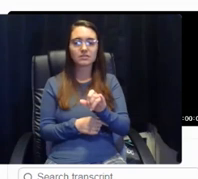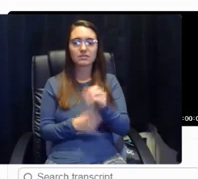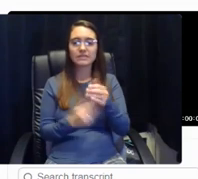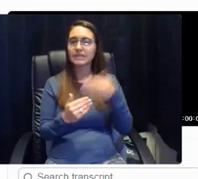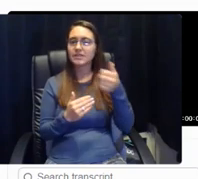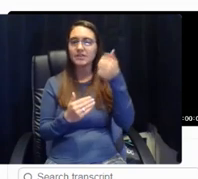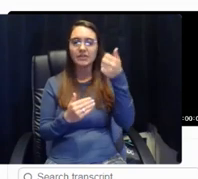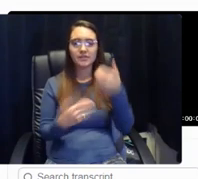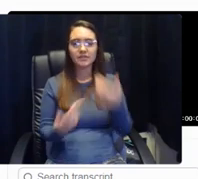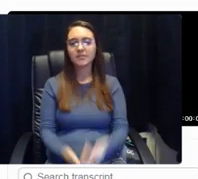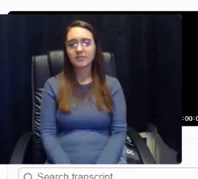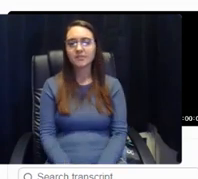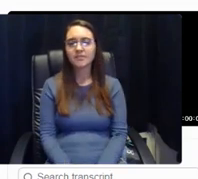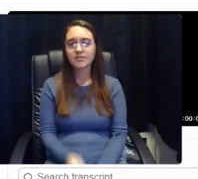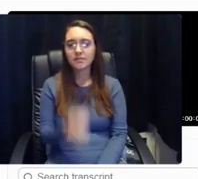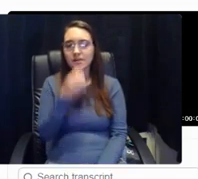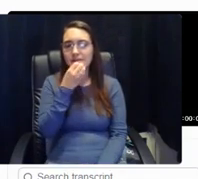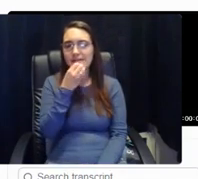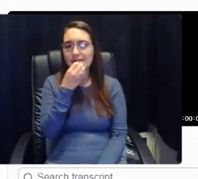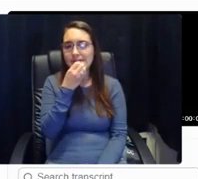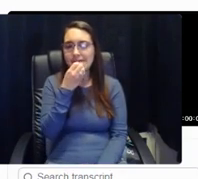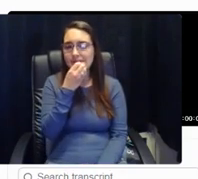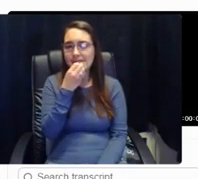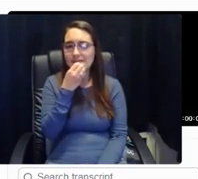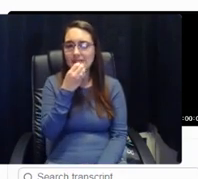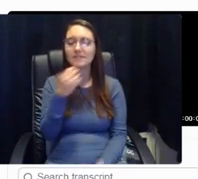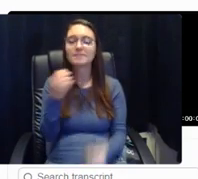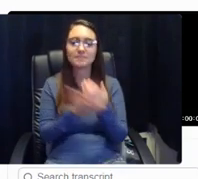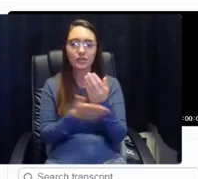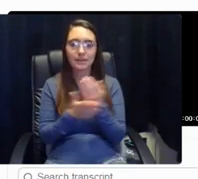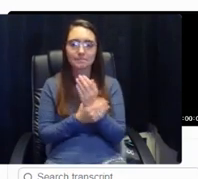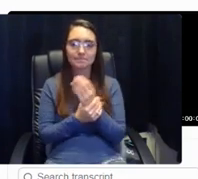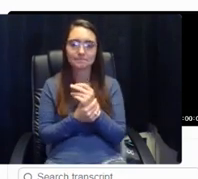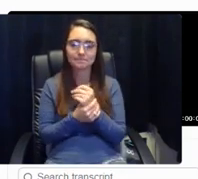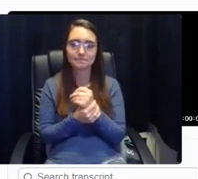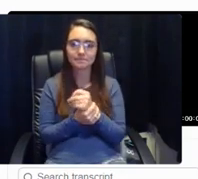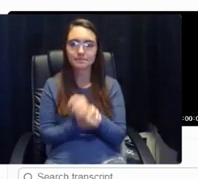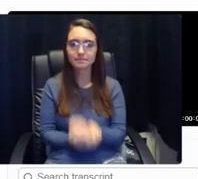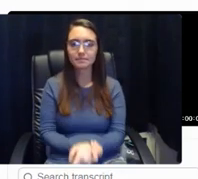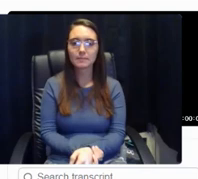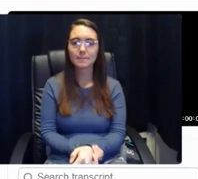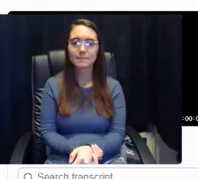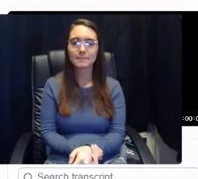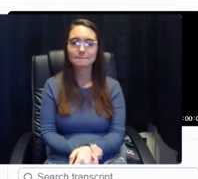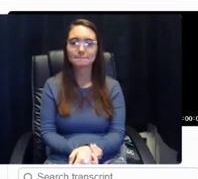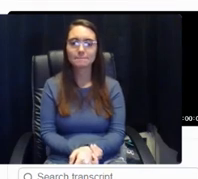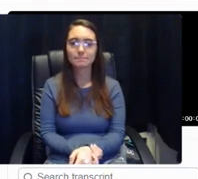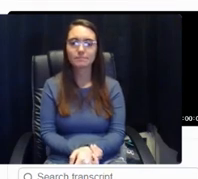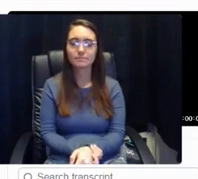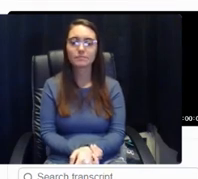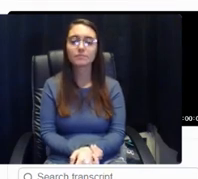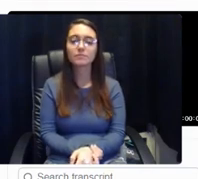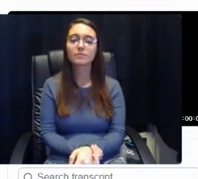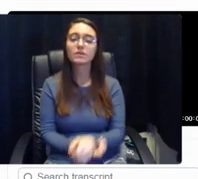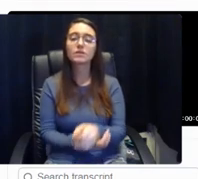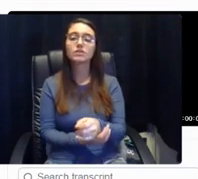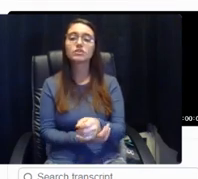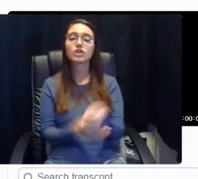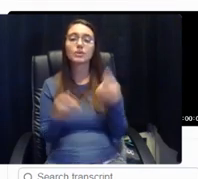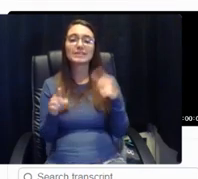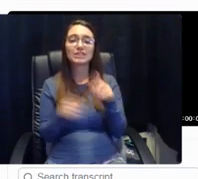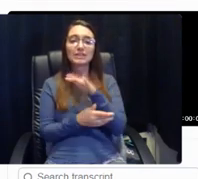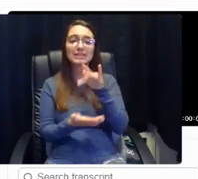to do that way. All right, so let's see. If you have at the midpoint,